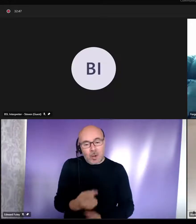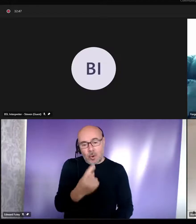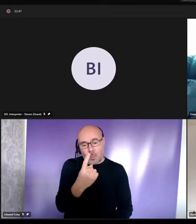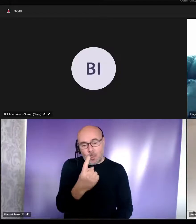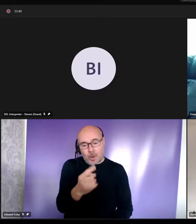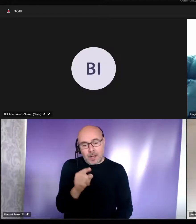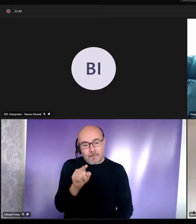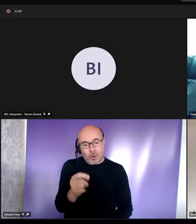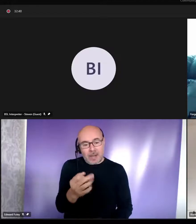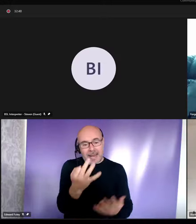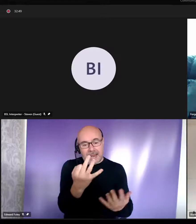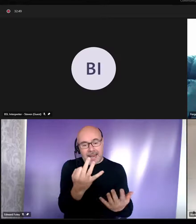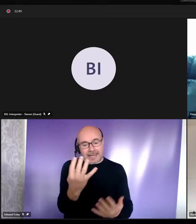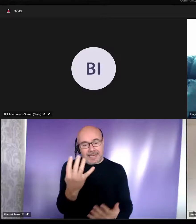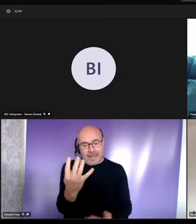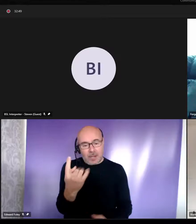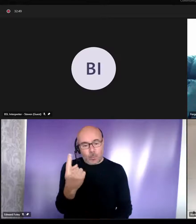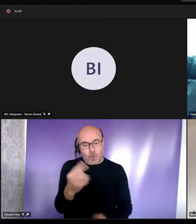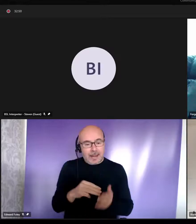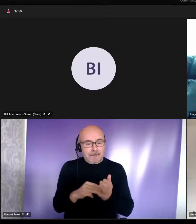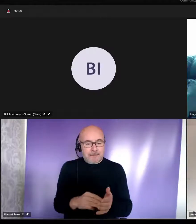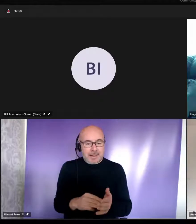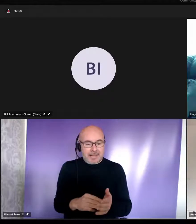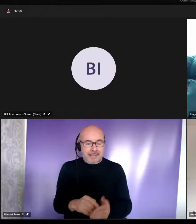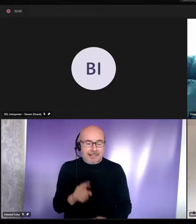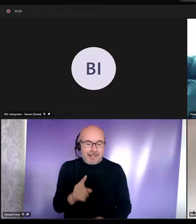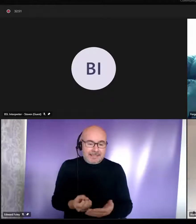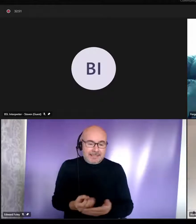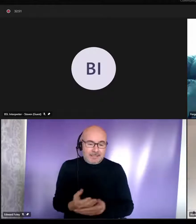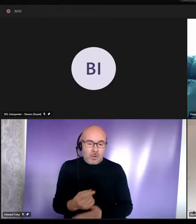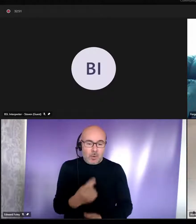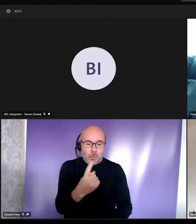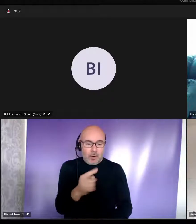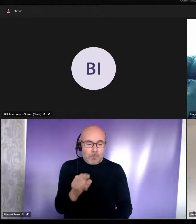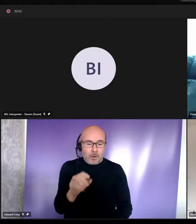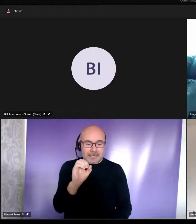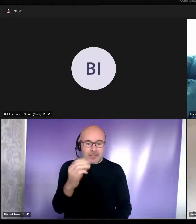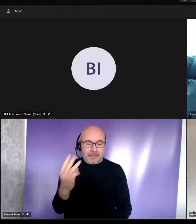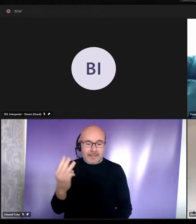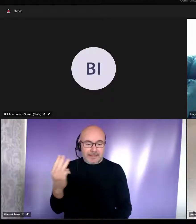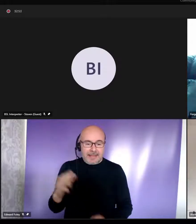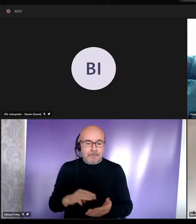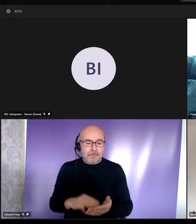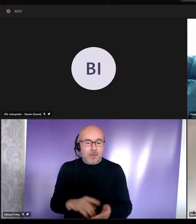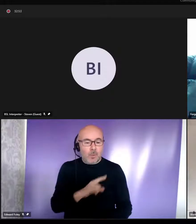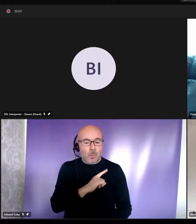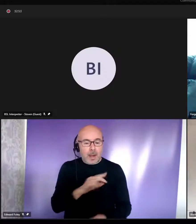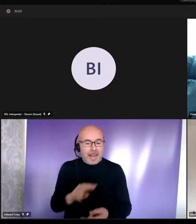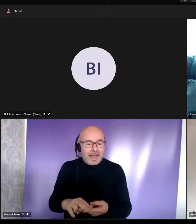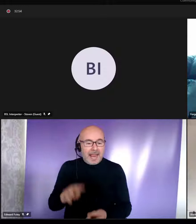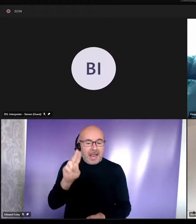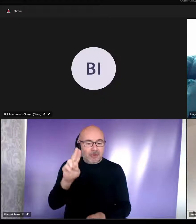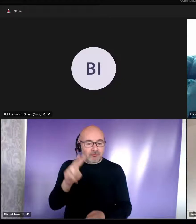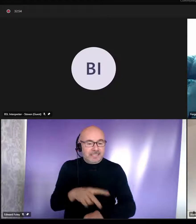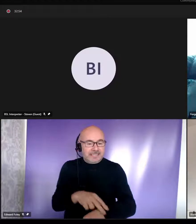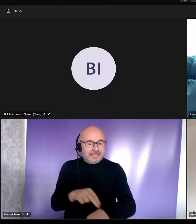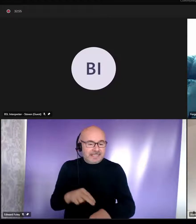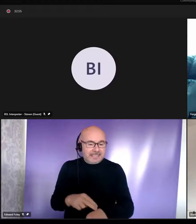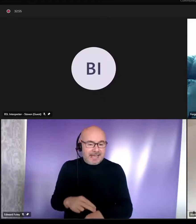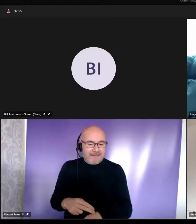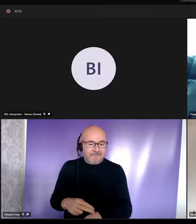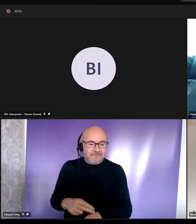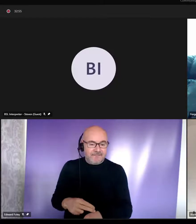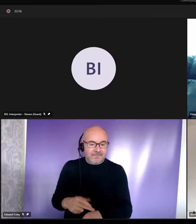million, and this reflects expenditure of 1.033 million relating to increased staff costs in support of the COVID